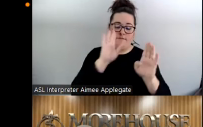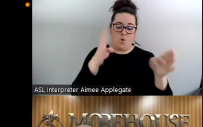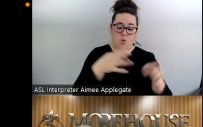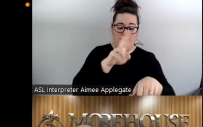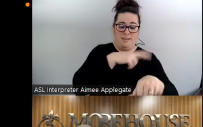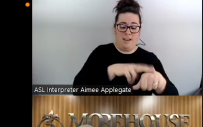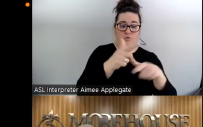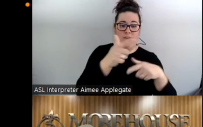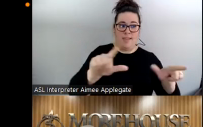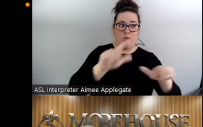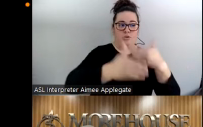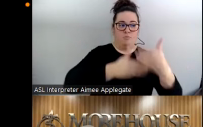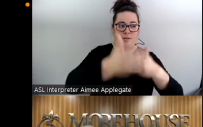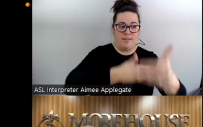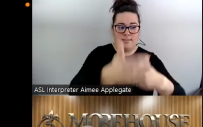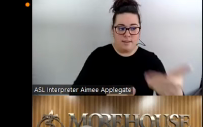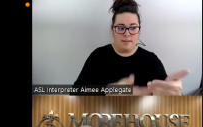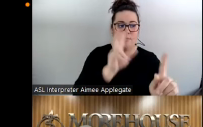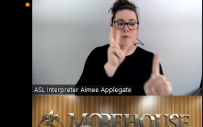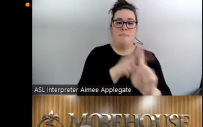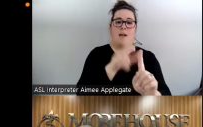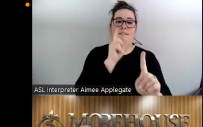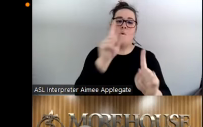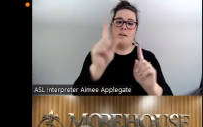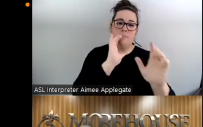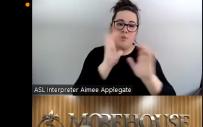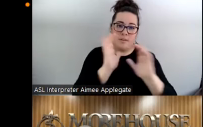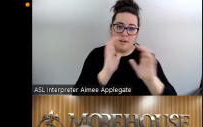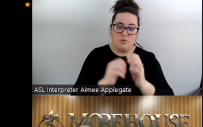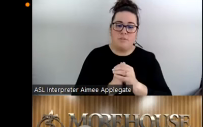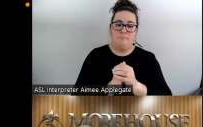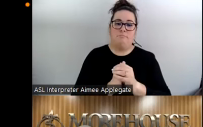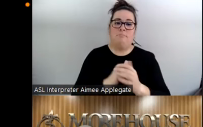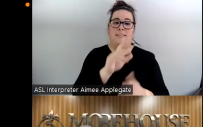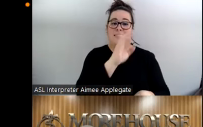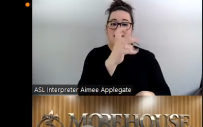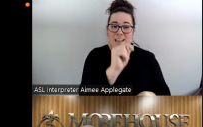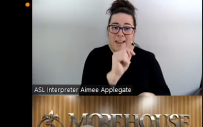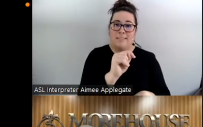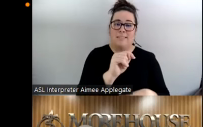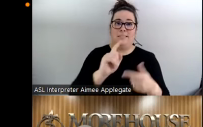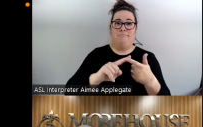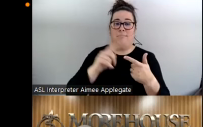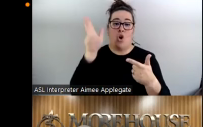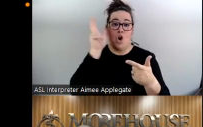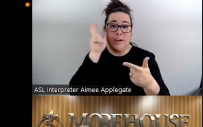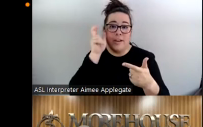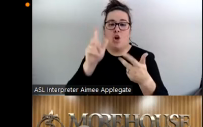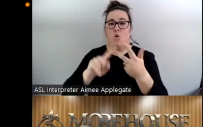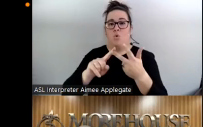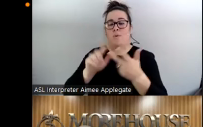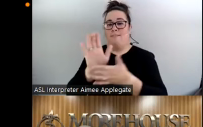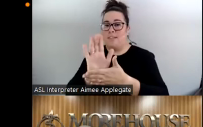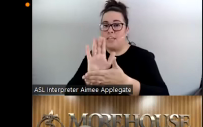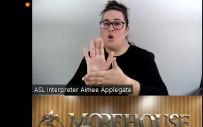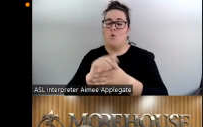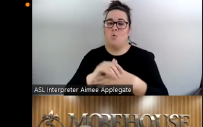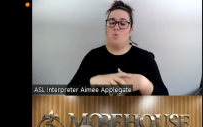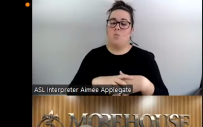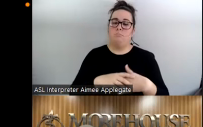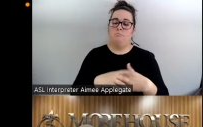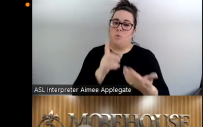we're applying to communication. It's not just text, it's also audio and video. Really, the use cases are what matter at the end of the